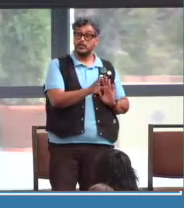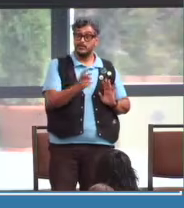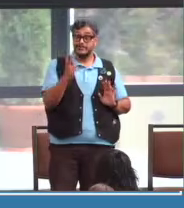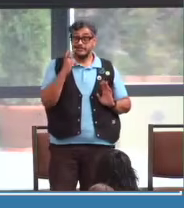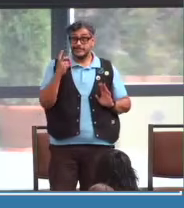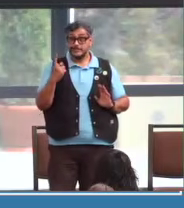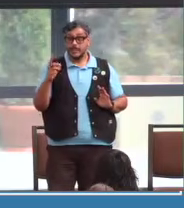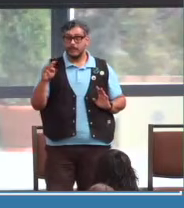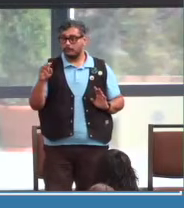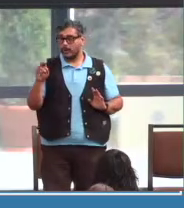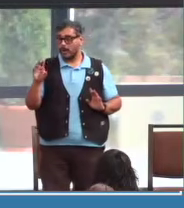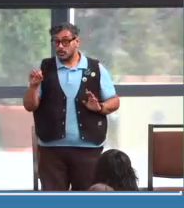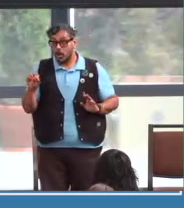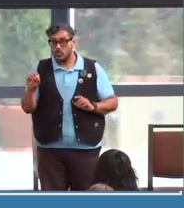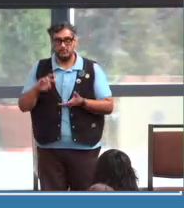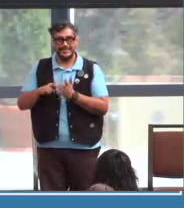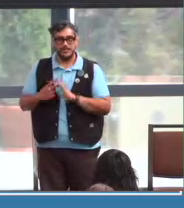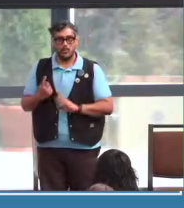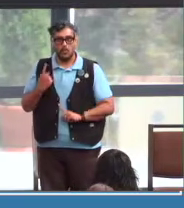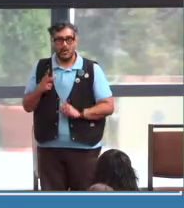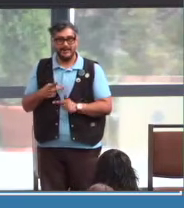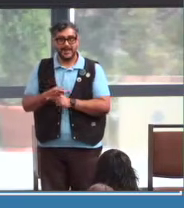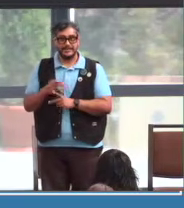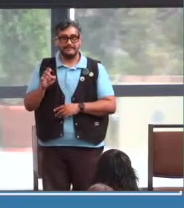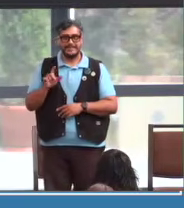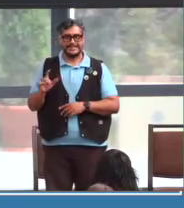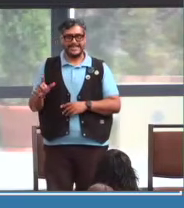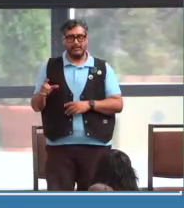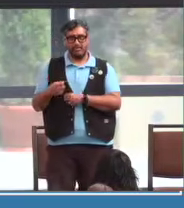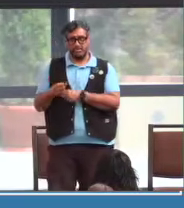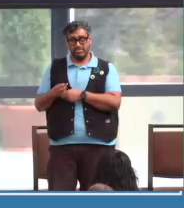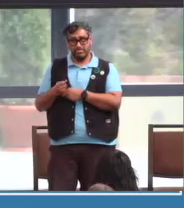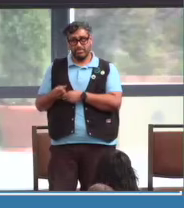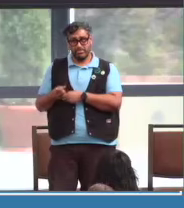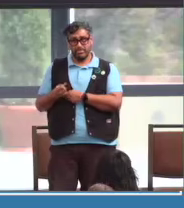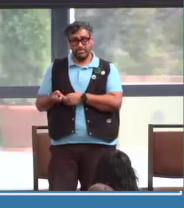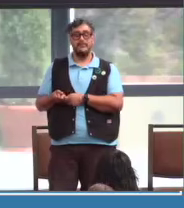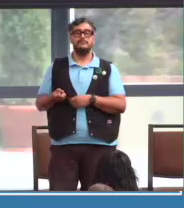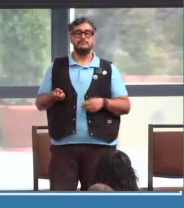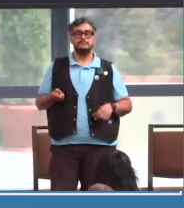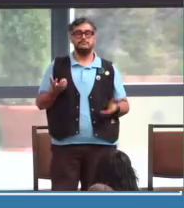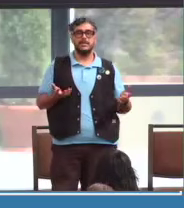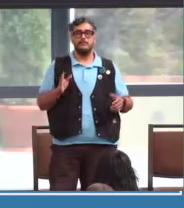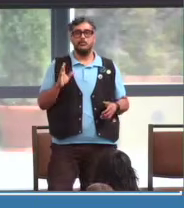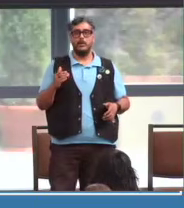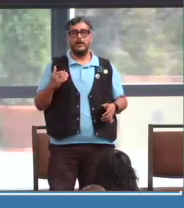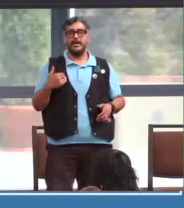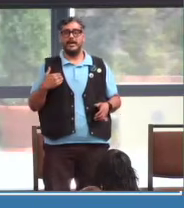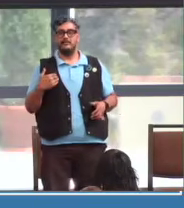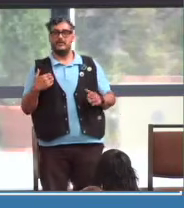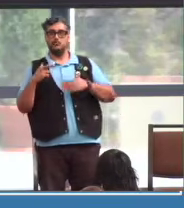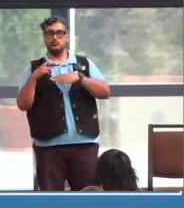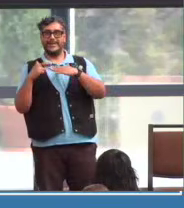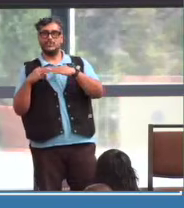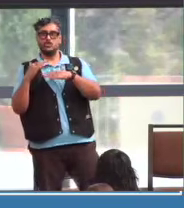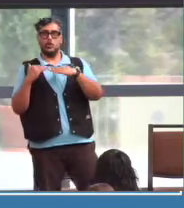something called a monoclonal, meaning one type of cell that's overproducing proteins, you might get a kappa lambda ratio that